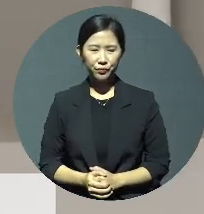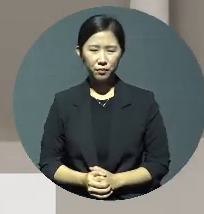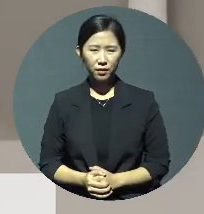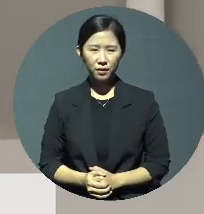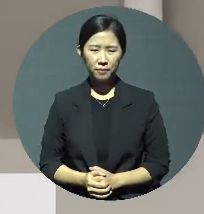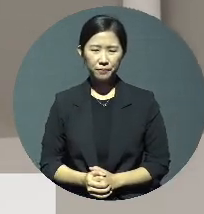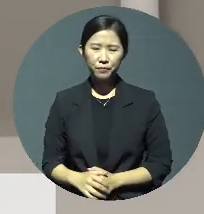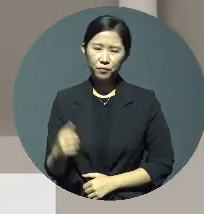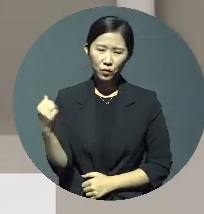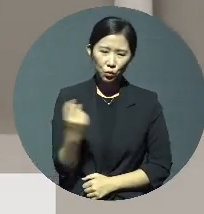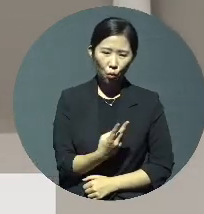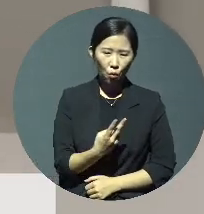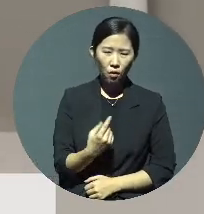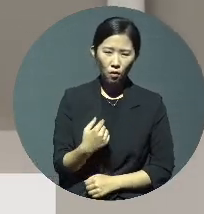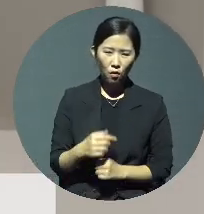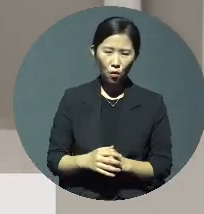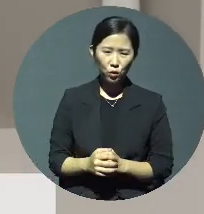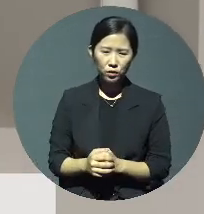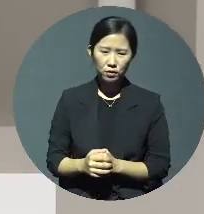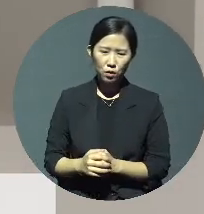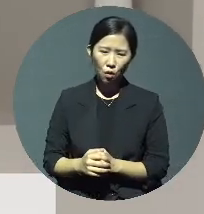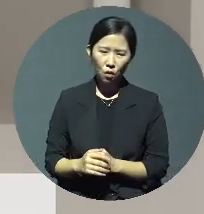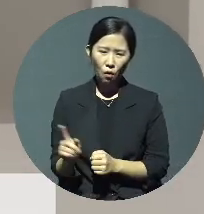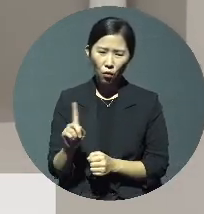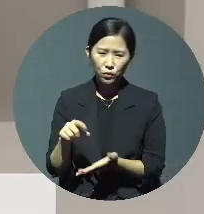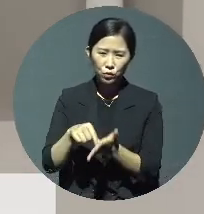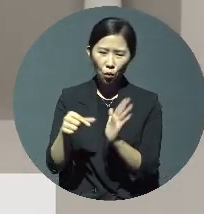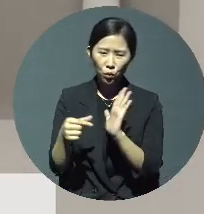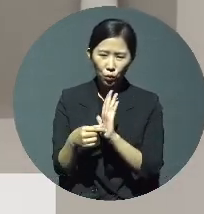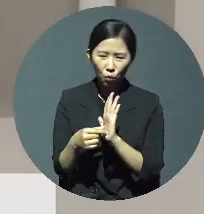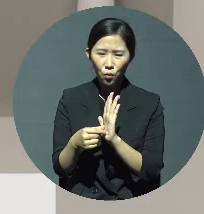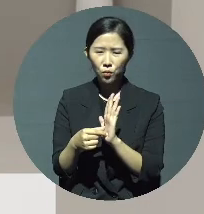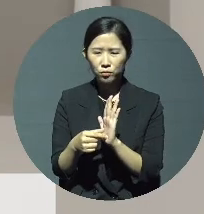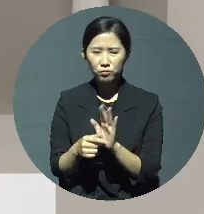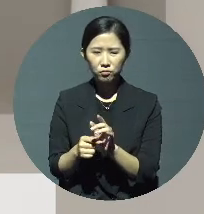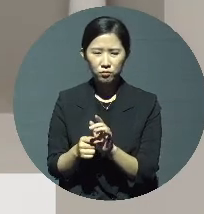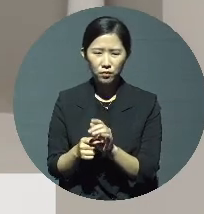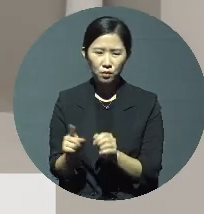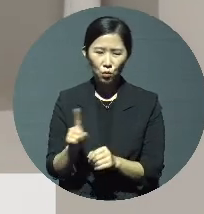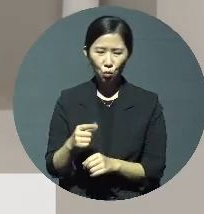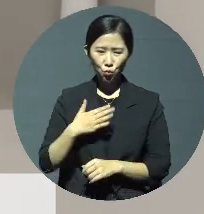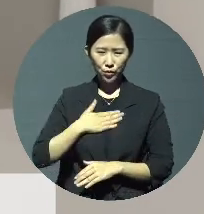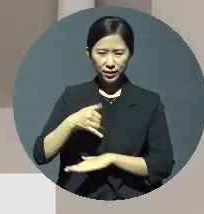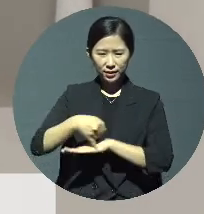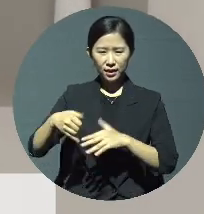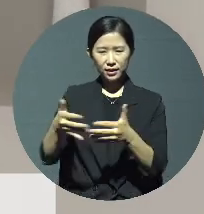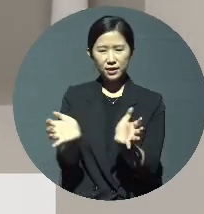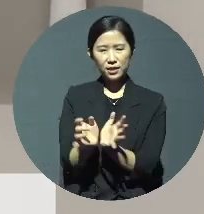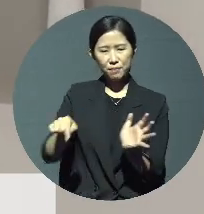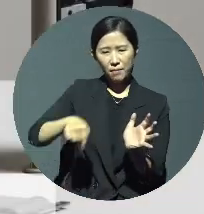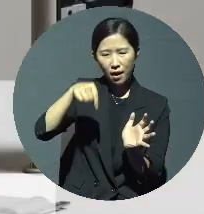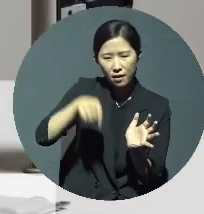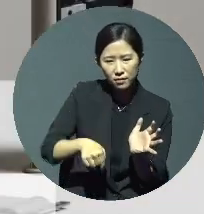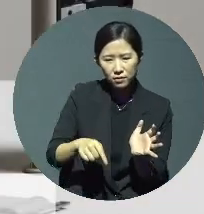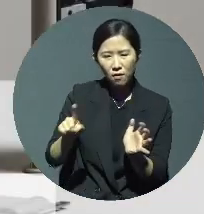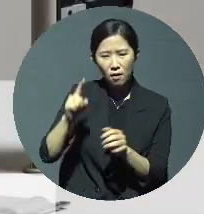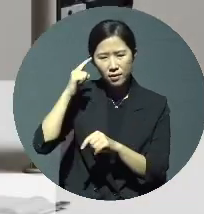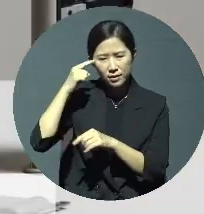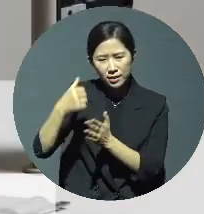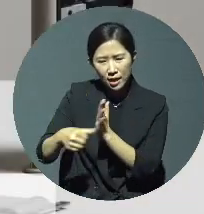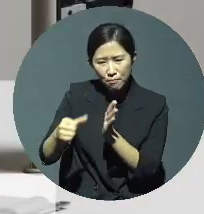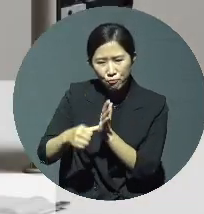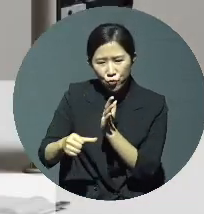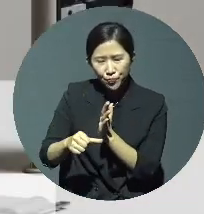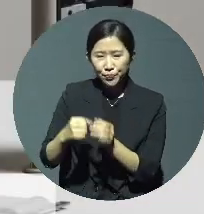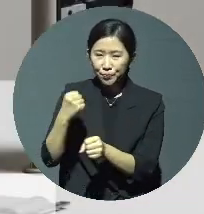On a slightly more complex level, but still very hardware related, I would use the examples of some of the Bang Olufsen